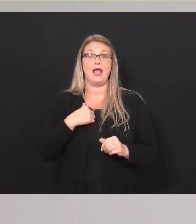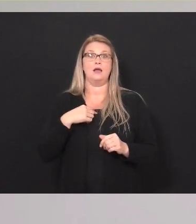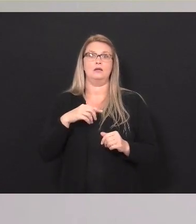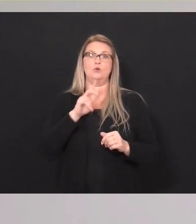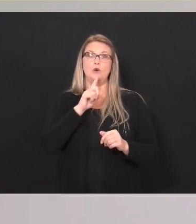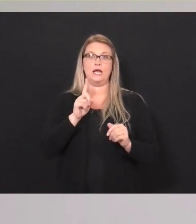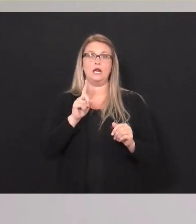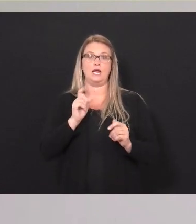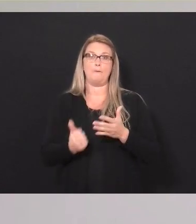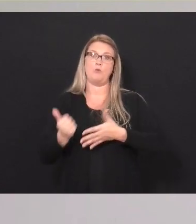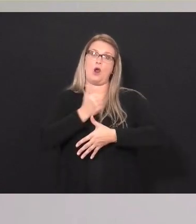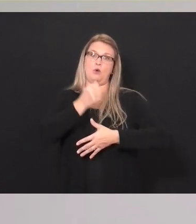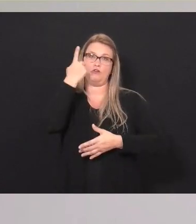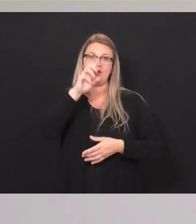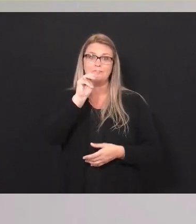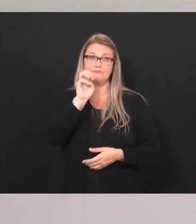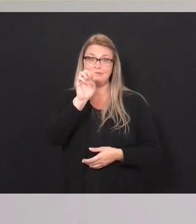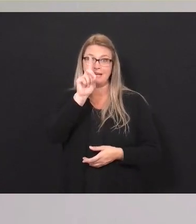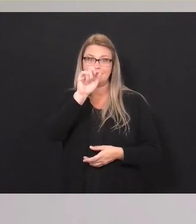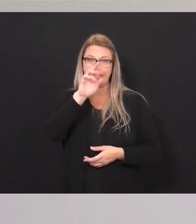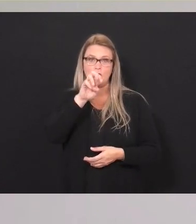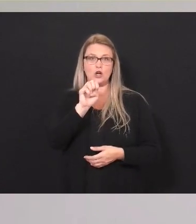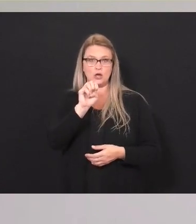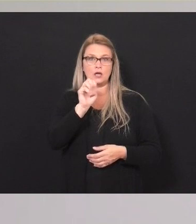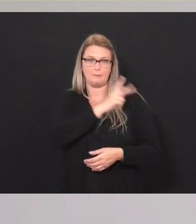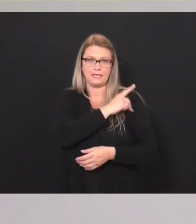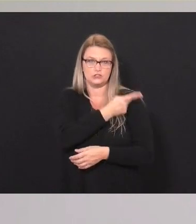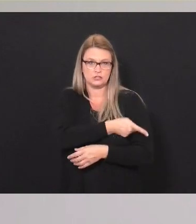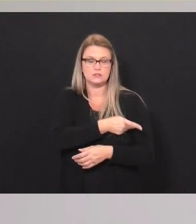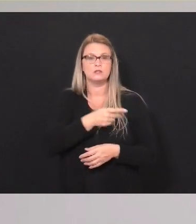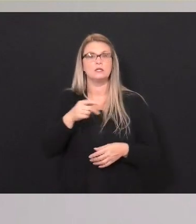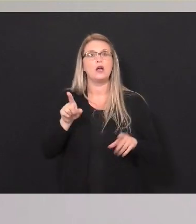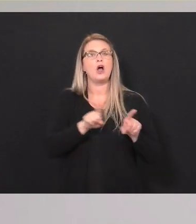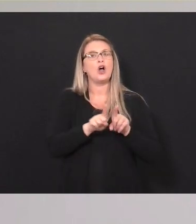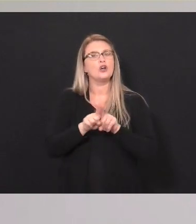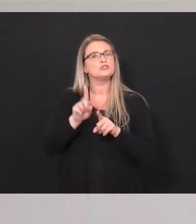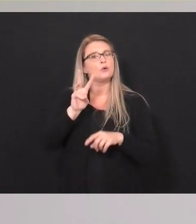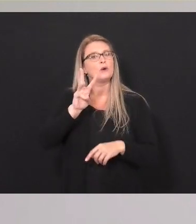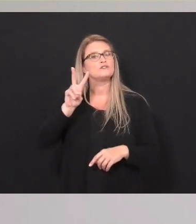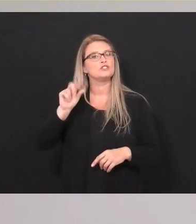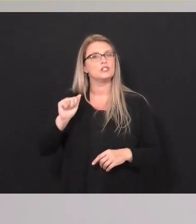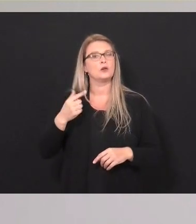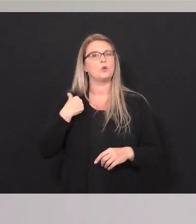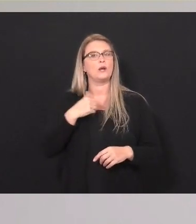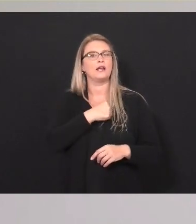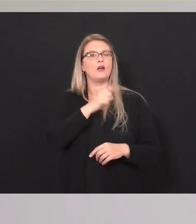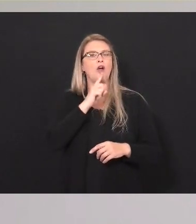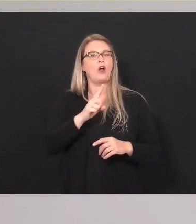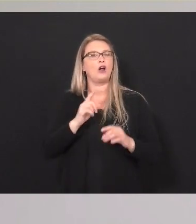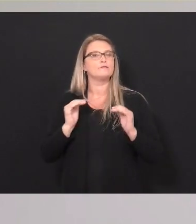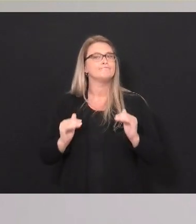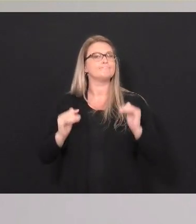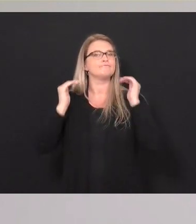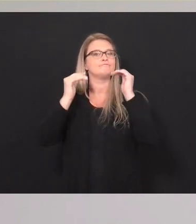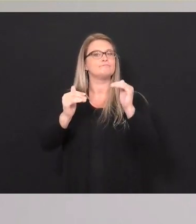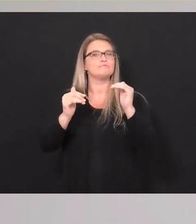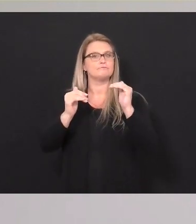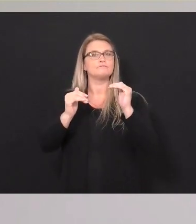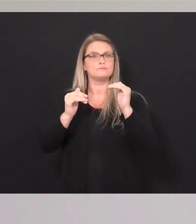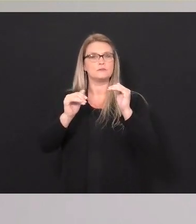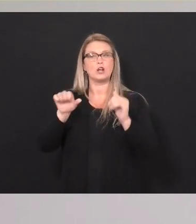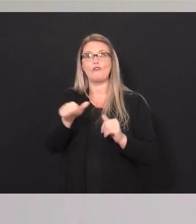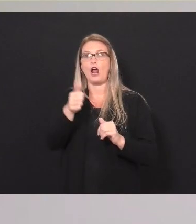patients. We are also in the state stepping up our efforts to look at alternative care settings